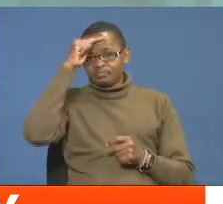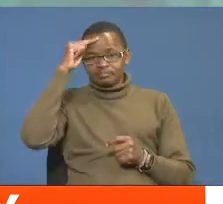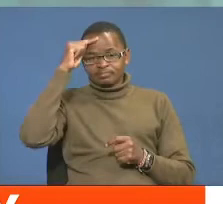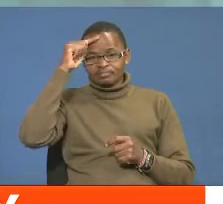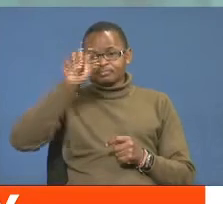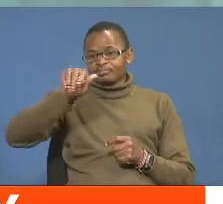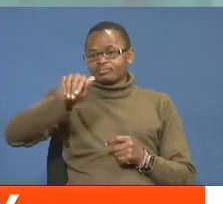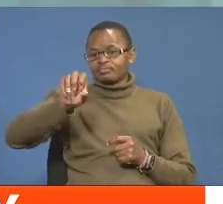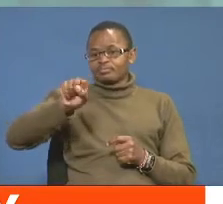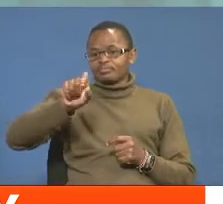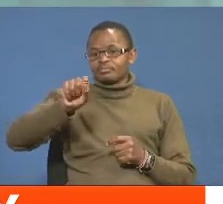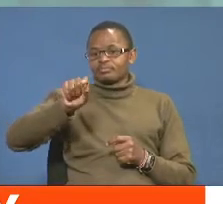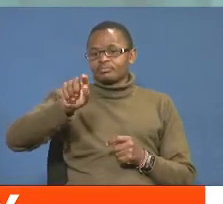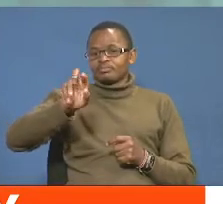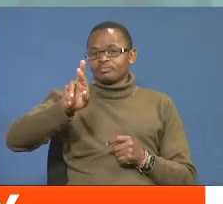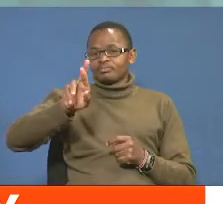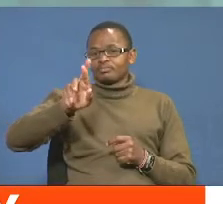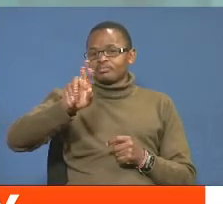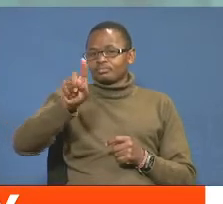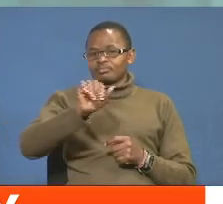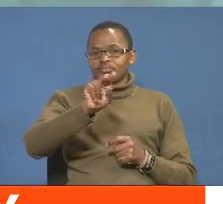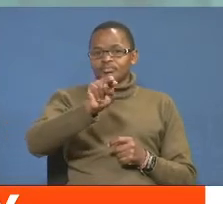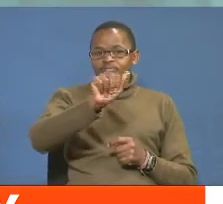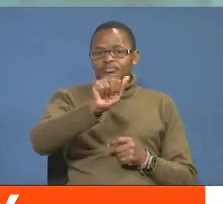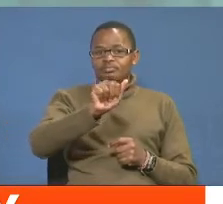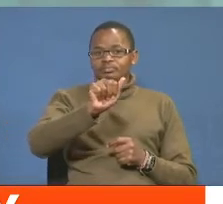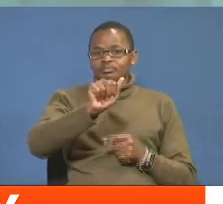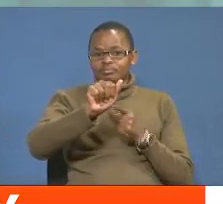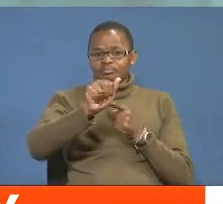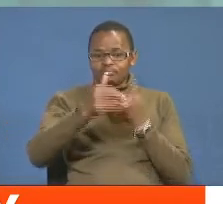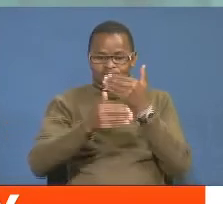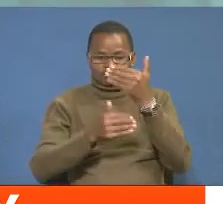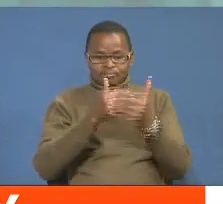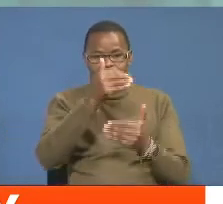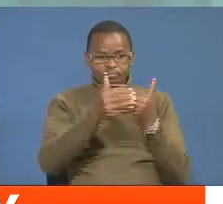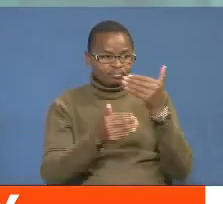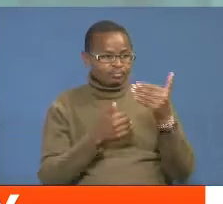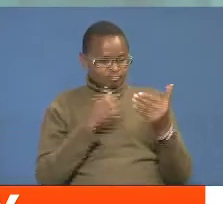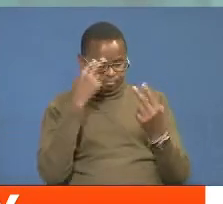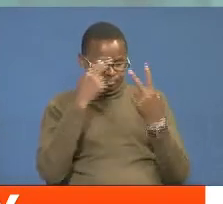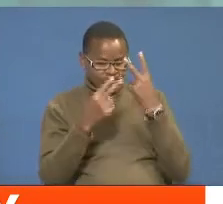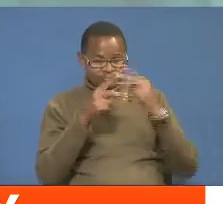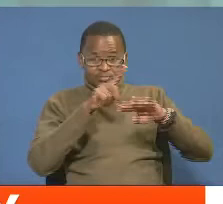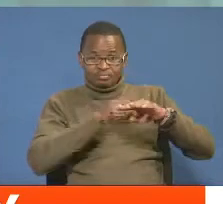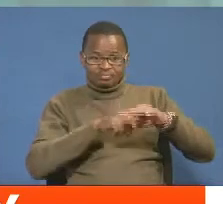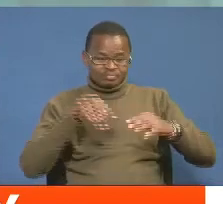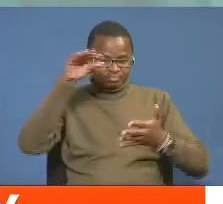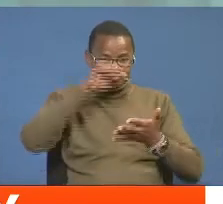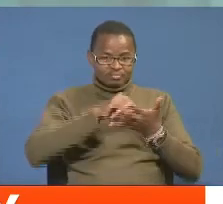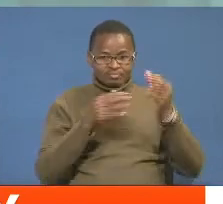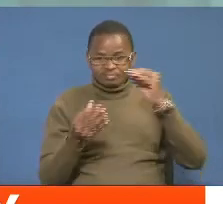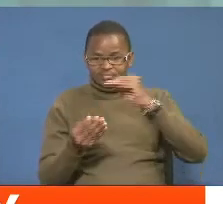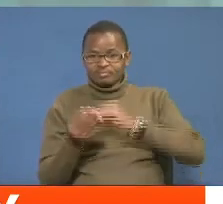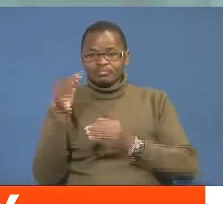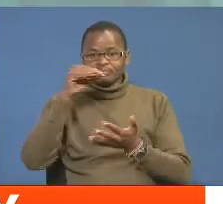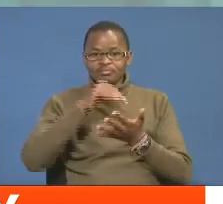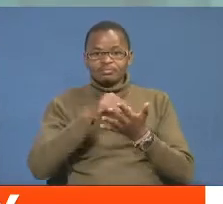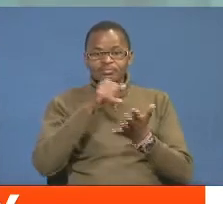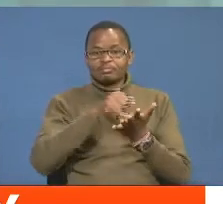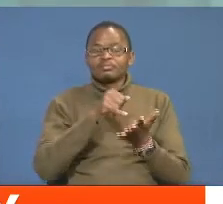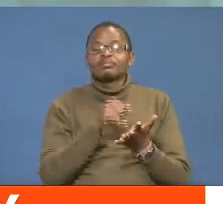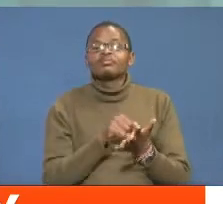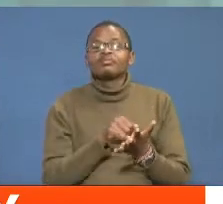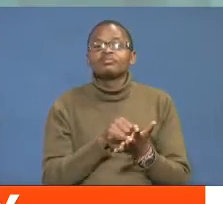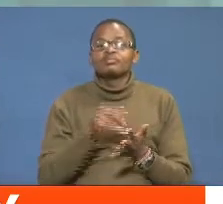is AstraZeneca vaccine, it is because it is a vaccination process. And this has been seen time and again concerning different vaccines, including